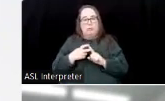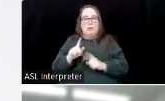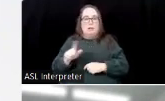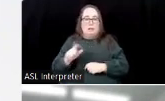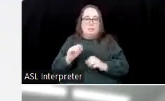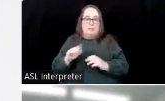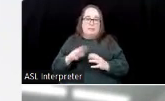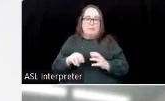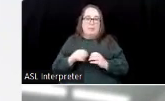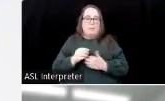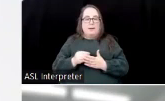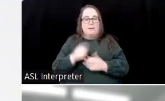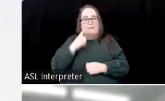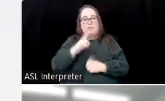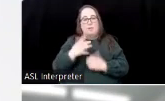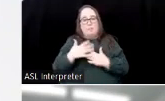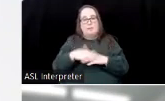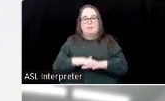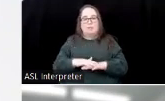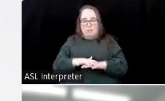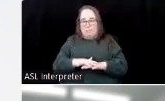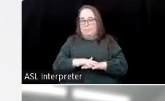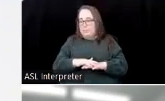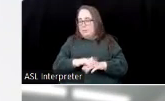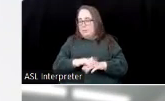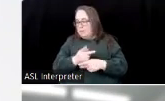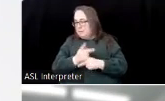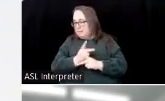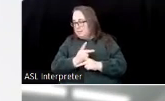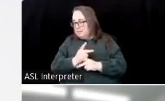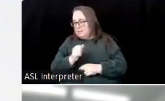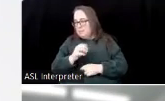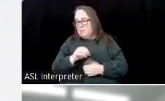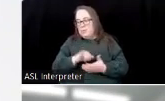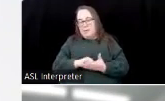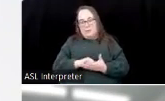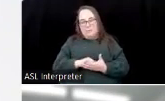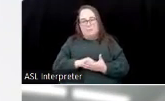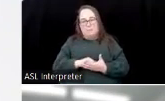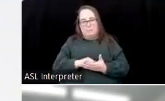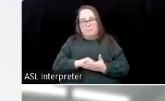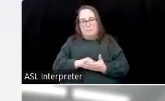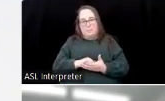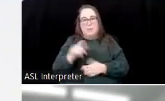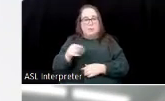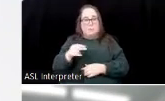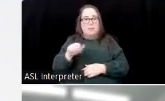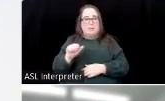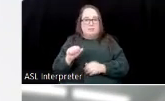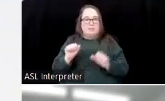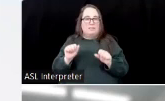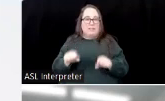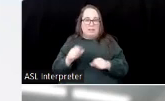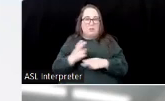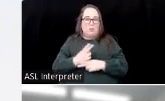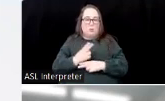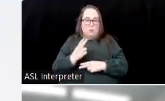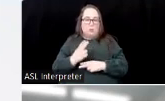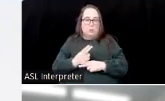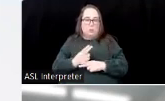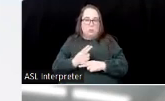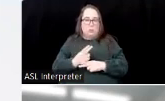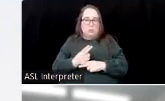more money for mainstream leasing so that PHAs can use